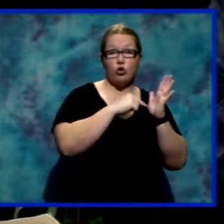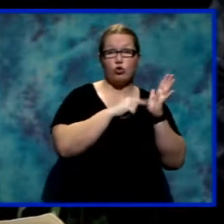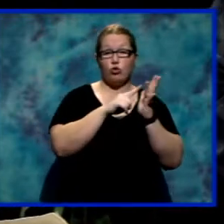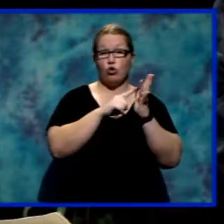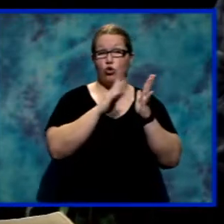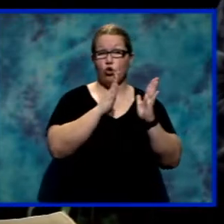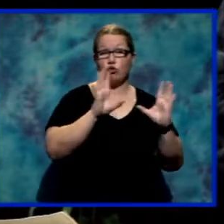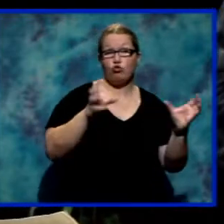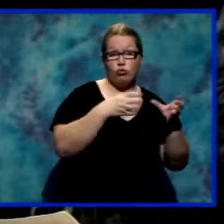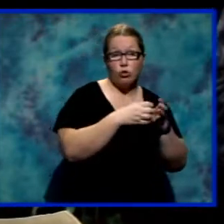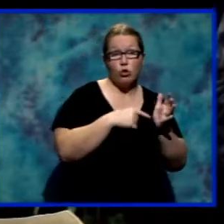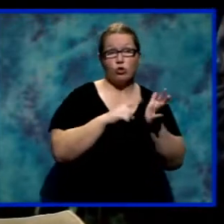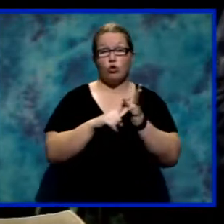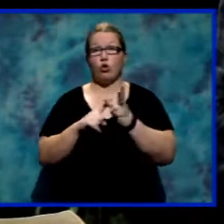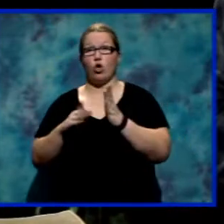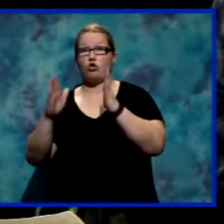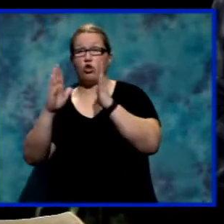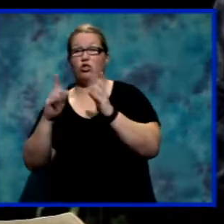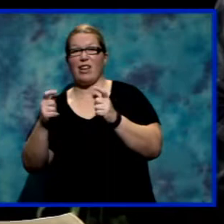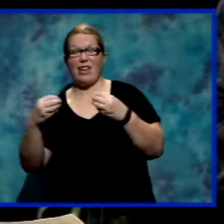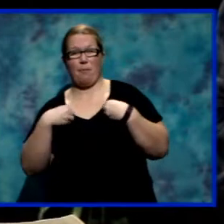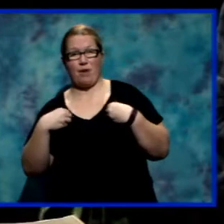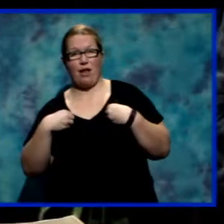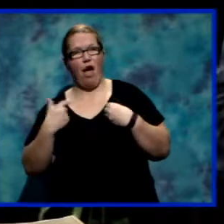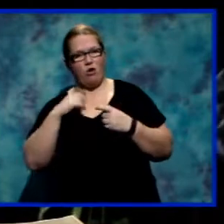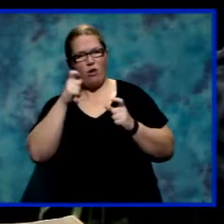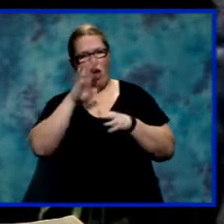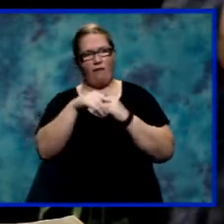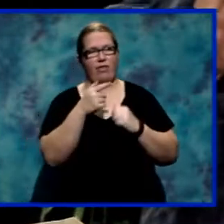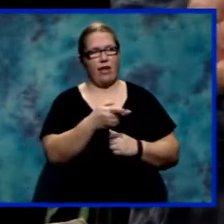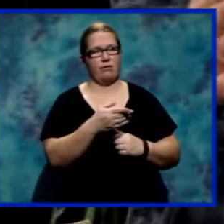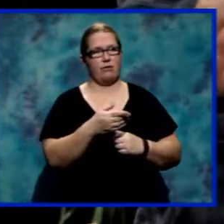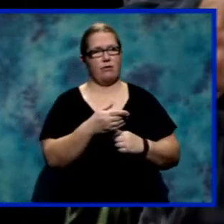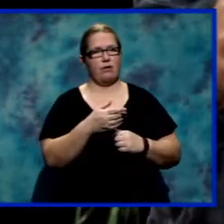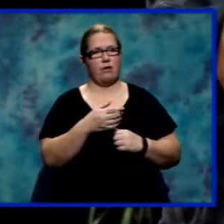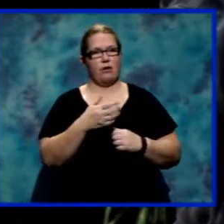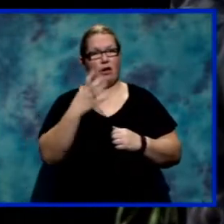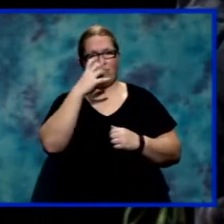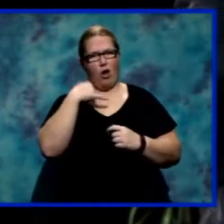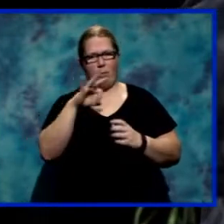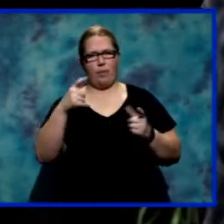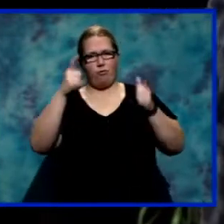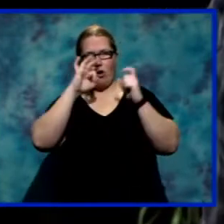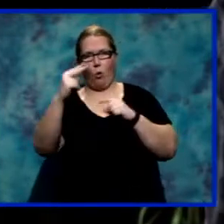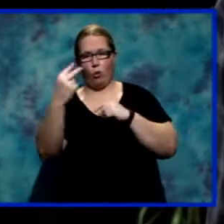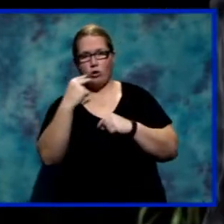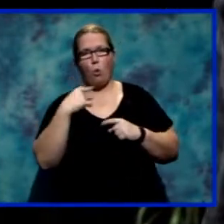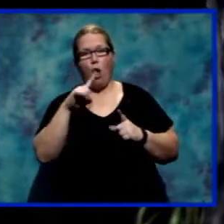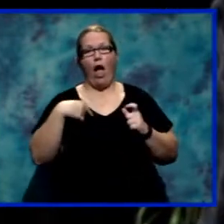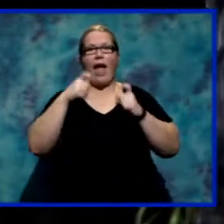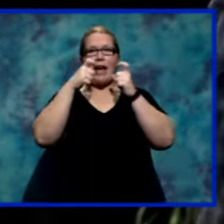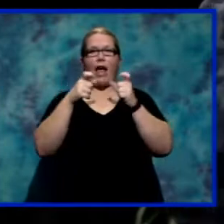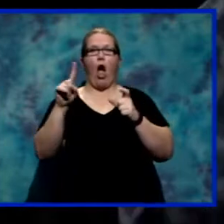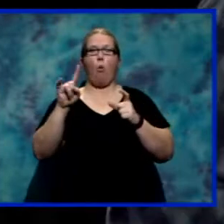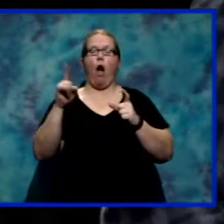group to church company. I don't care about that, to be honest. Sorry, I hope the president's not looking at this. What I care about is what's happening